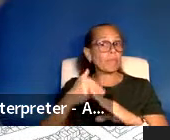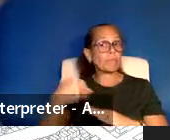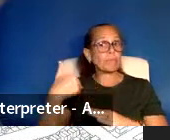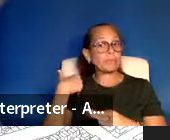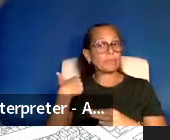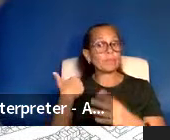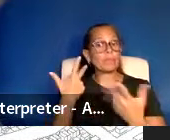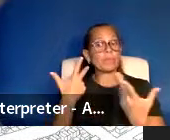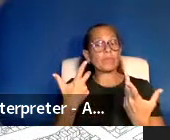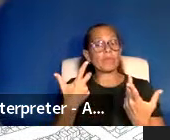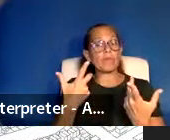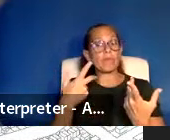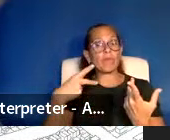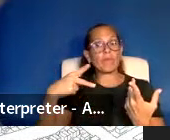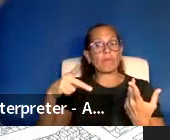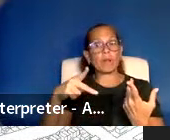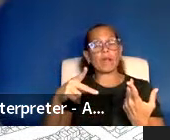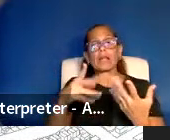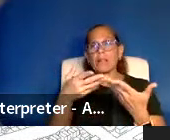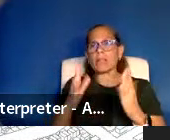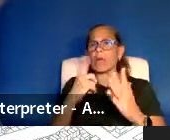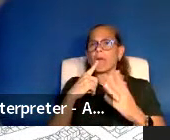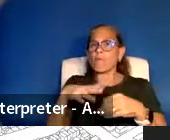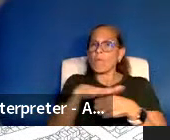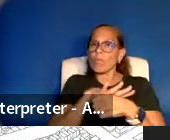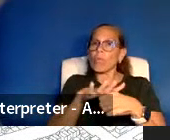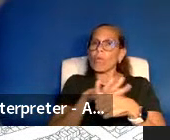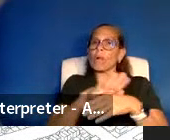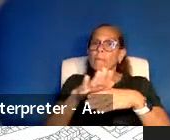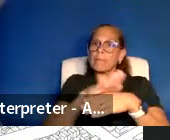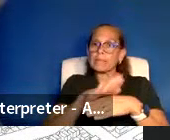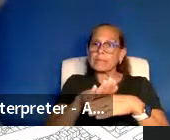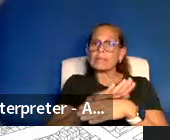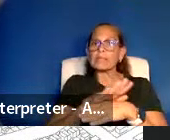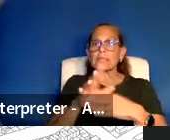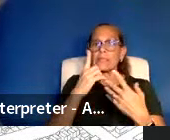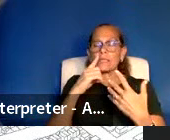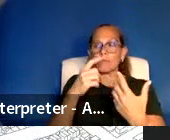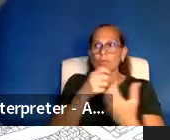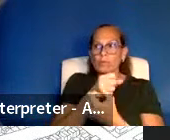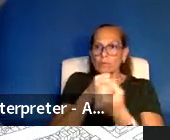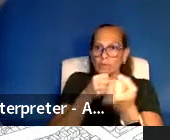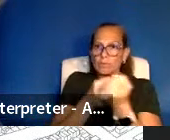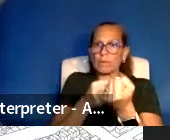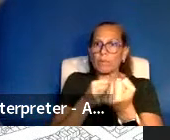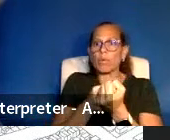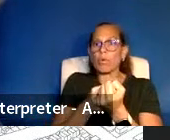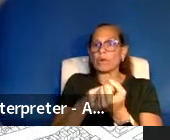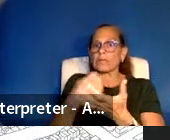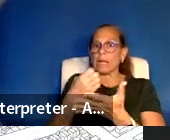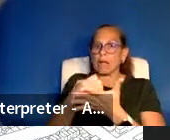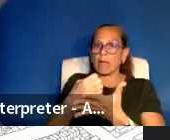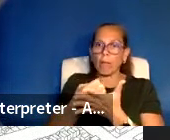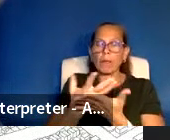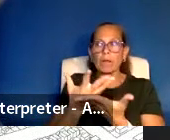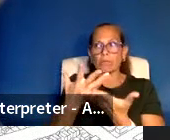for Parkchester Van Ness, to allow for local retail and other services that strengthen commercial corridors, specifically East Chester Road